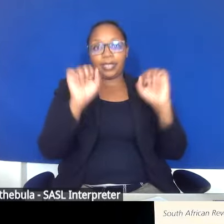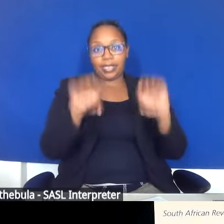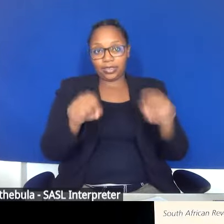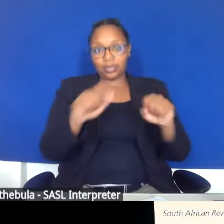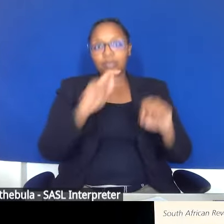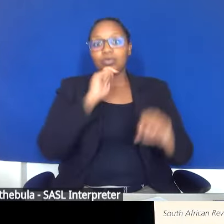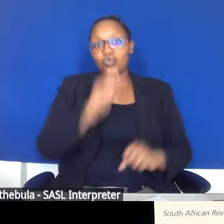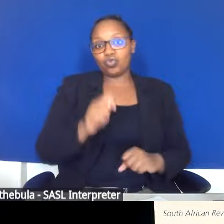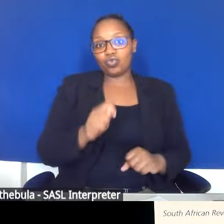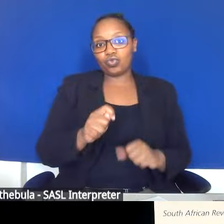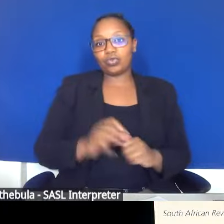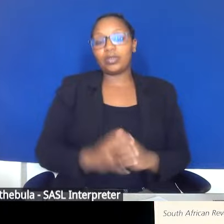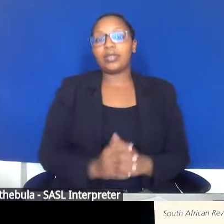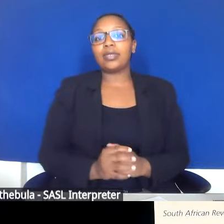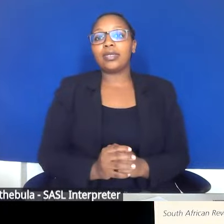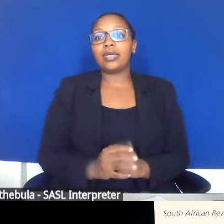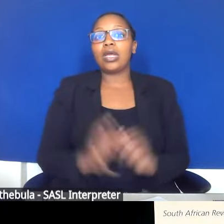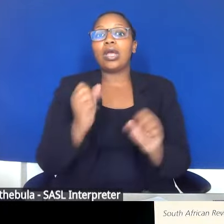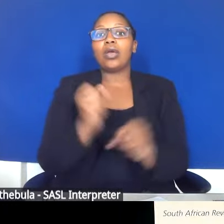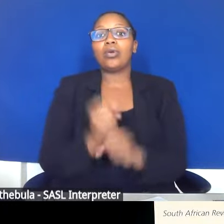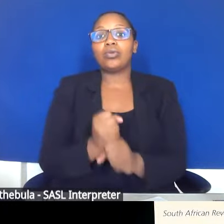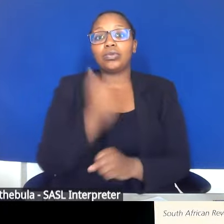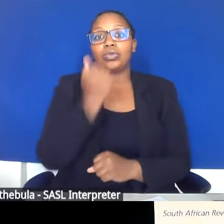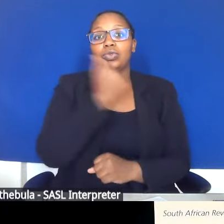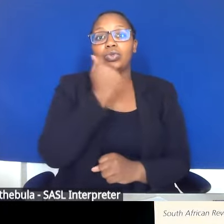Oh, sorry.